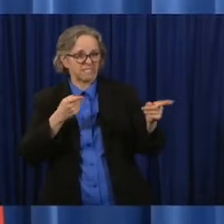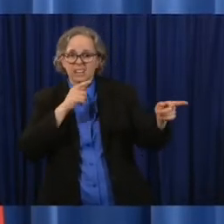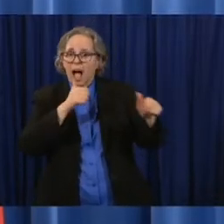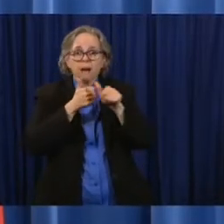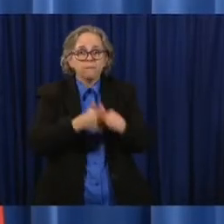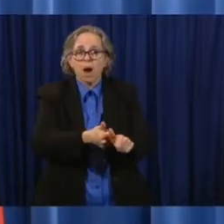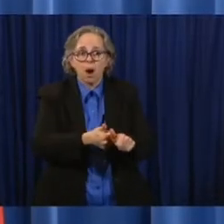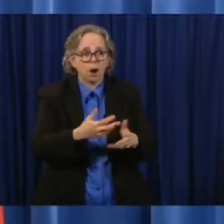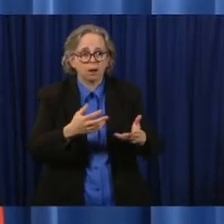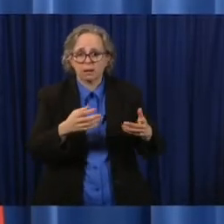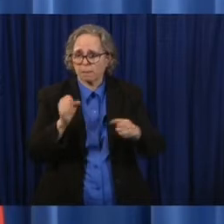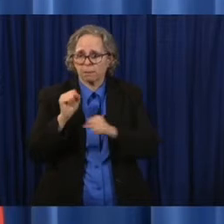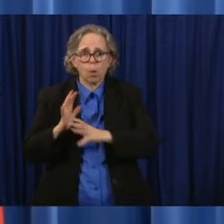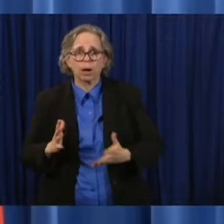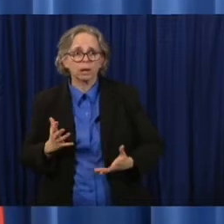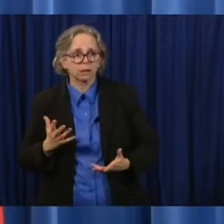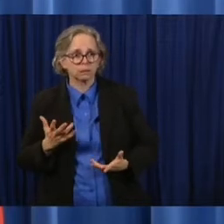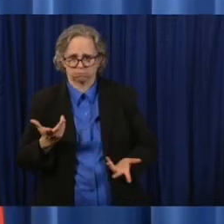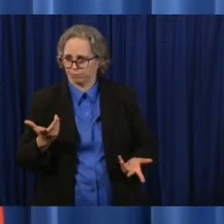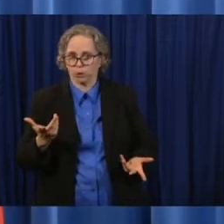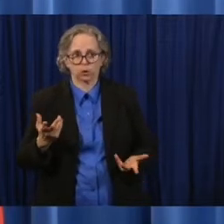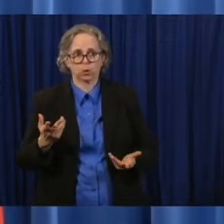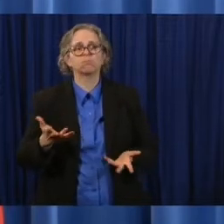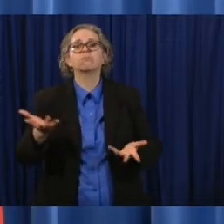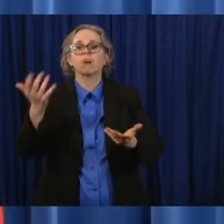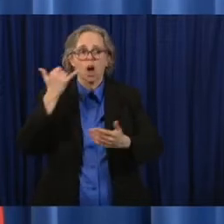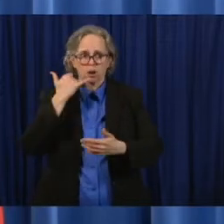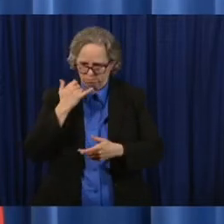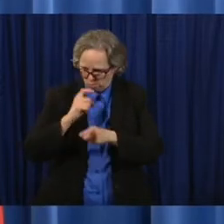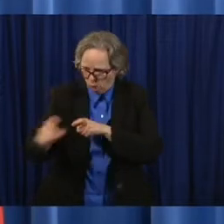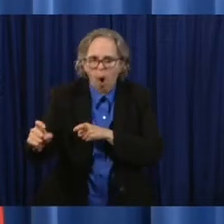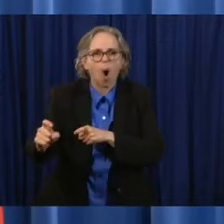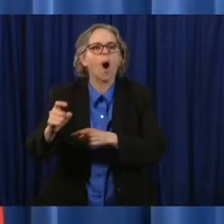to contact and should contact the local health department.